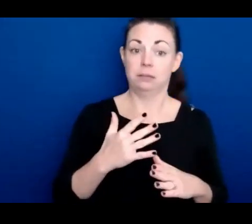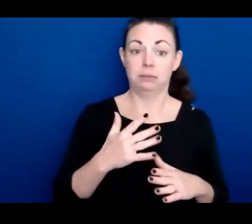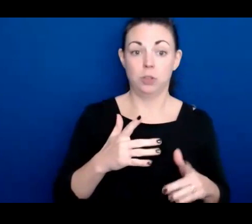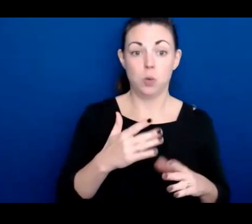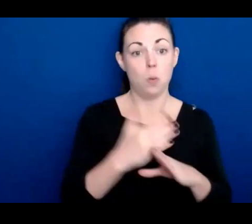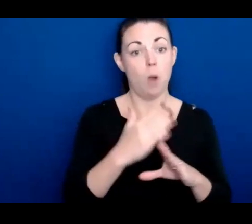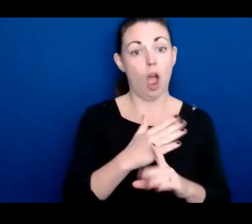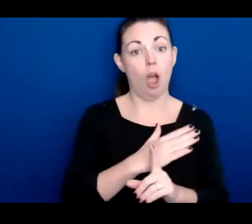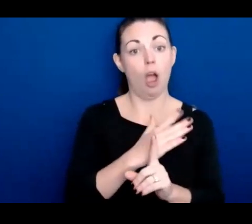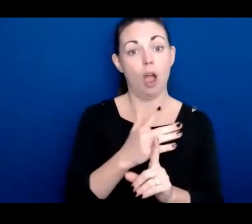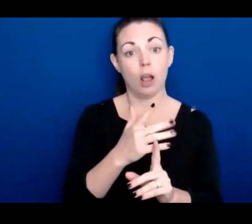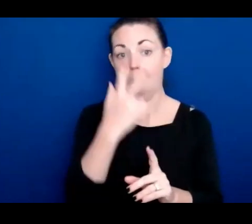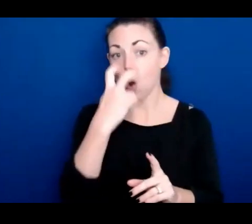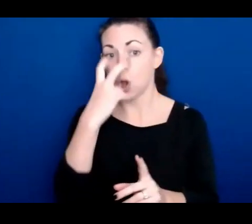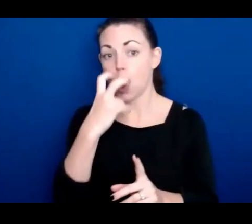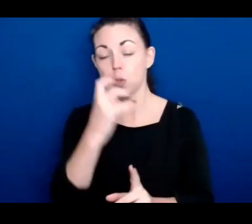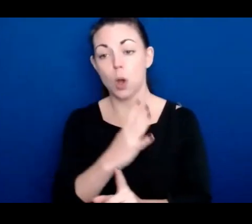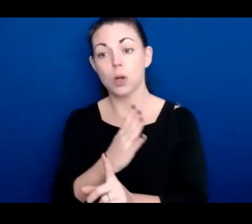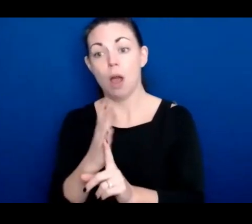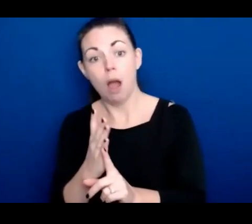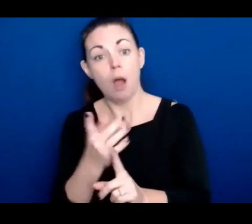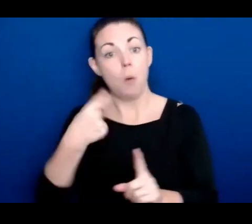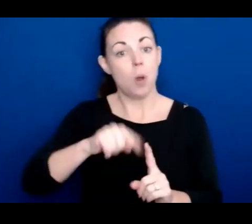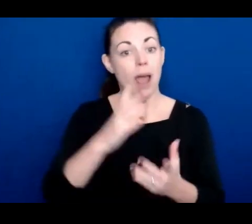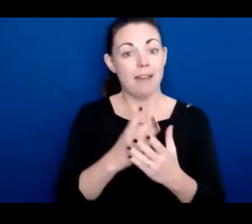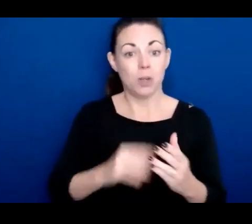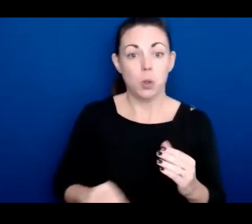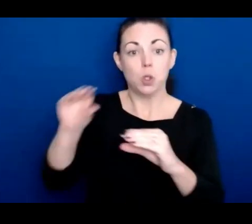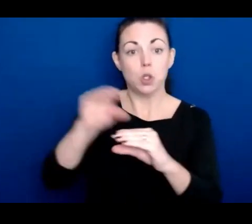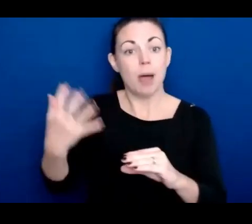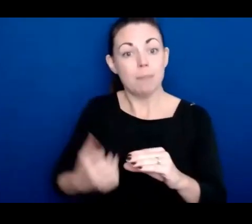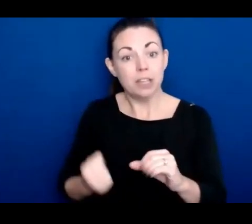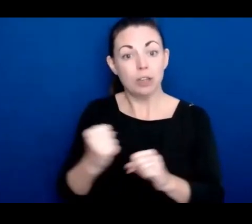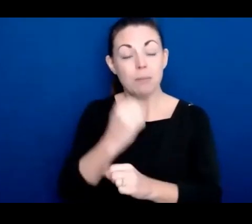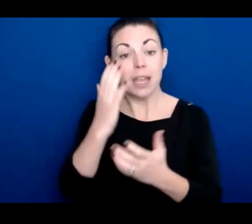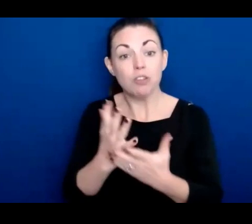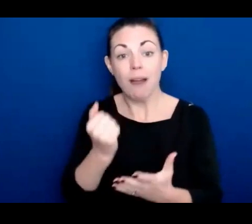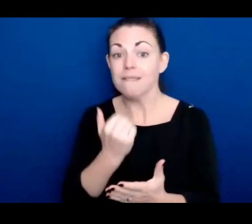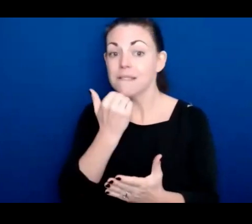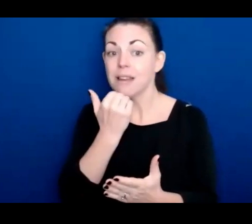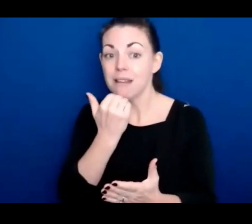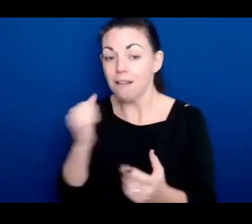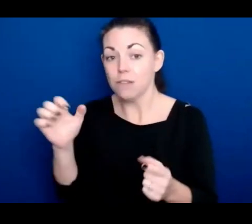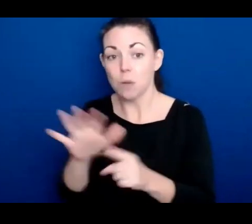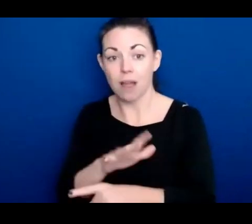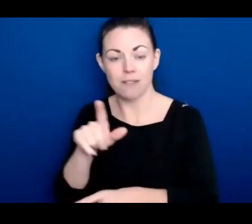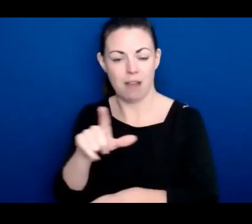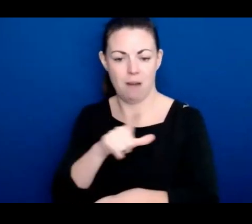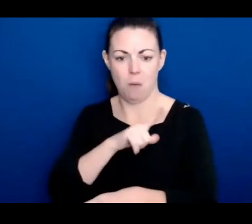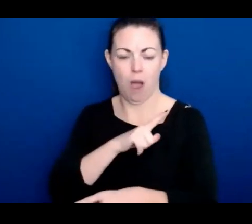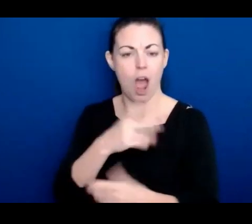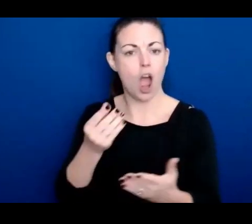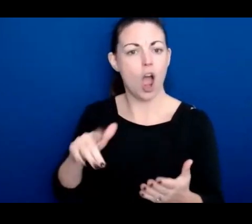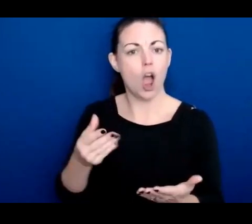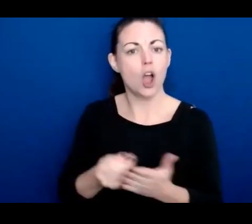to either, you know, top up our pensions so we can get more money in there because the cost of living's gone up, so we're working later. Or it